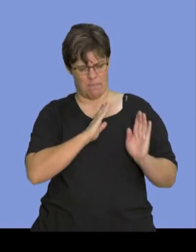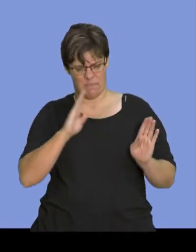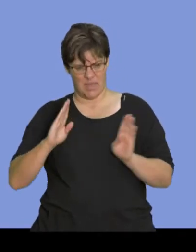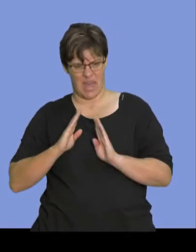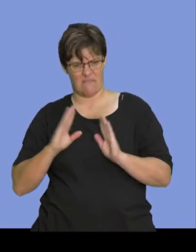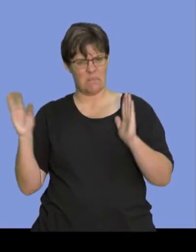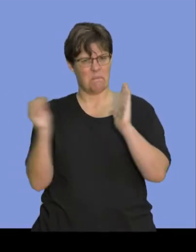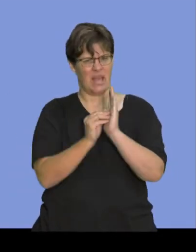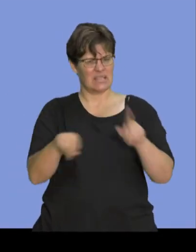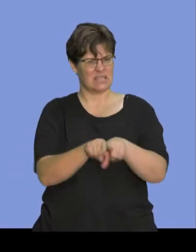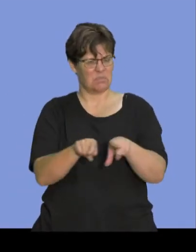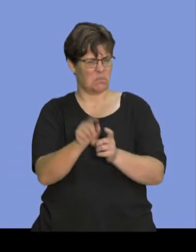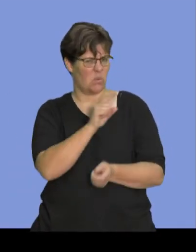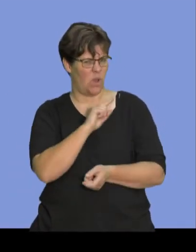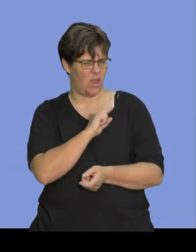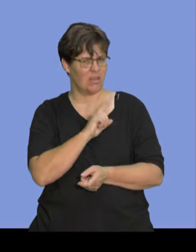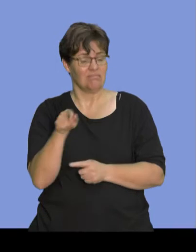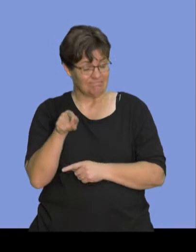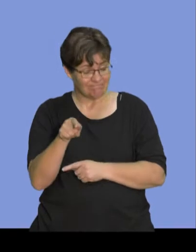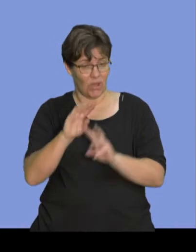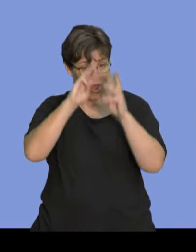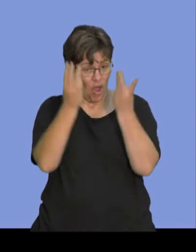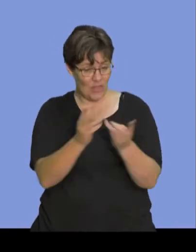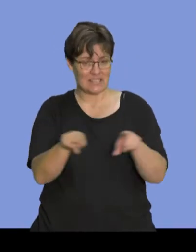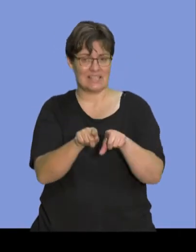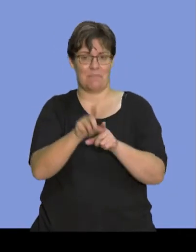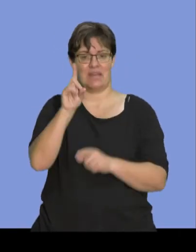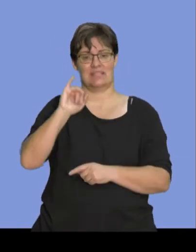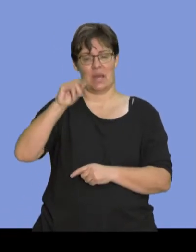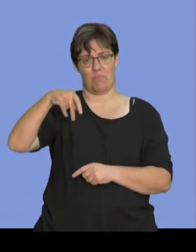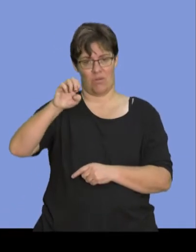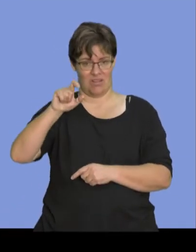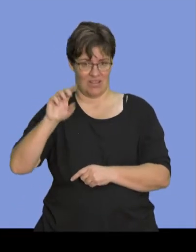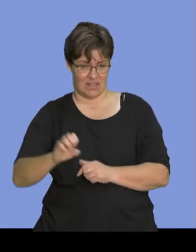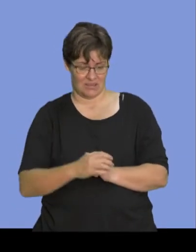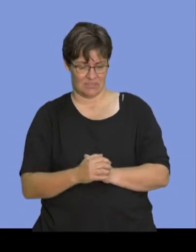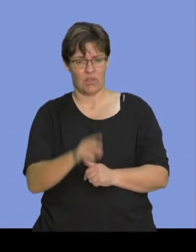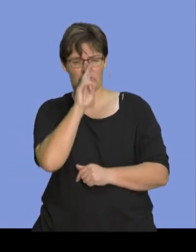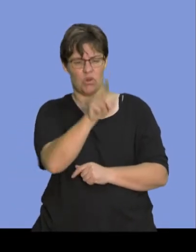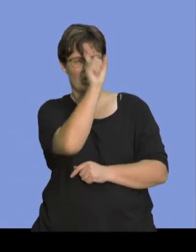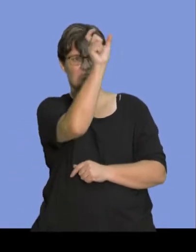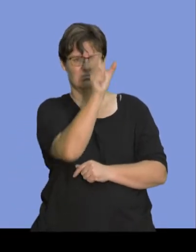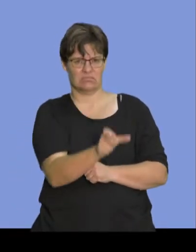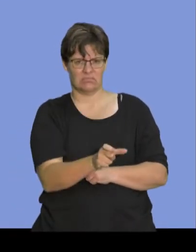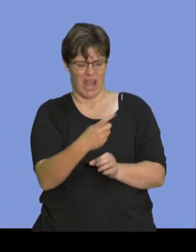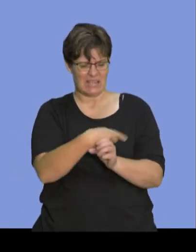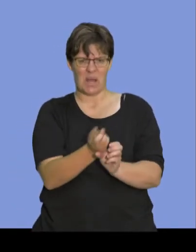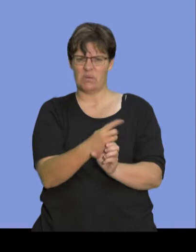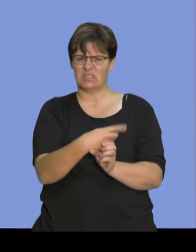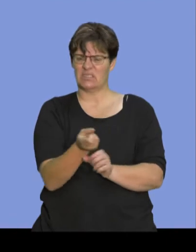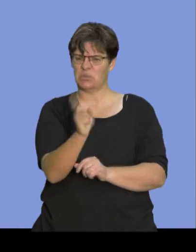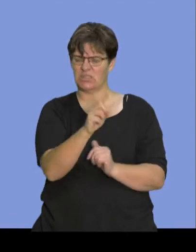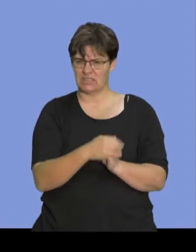behaves like a magnet. So the Earth is another dipole. Okay, now let's unpack or break down the terminology. What is a compass?